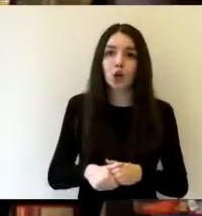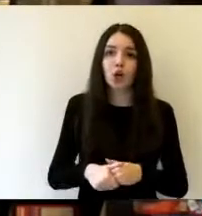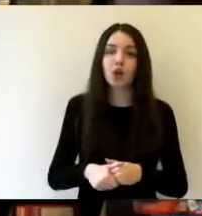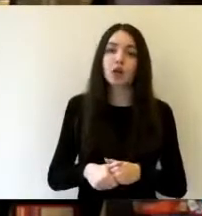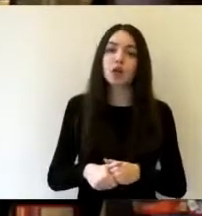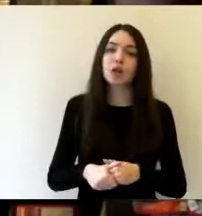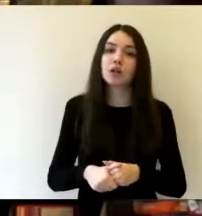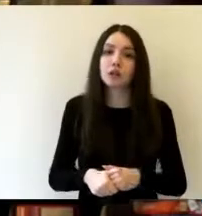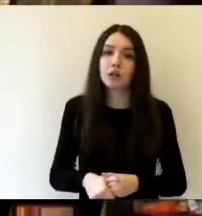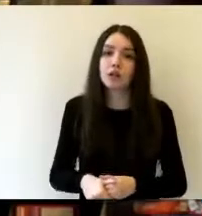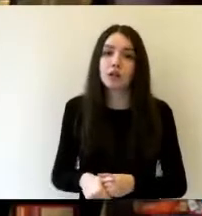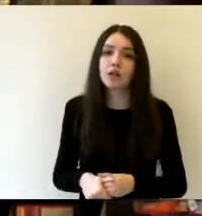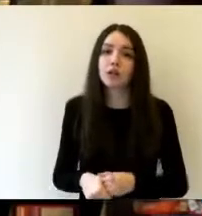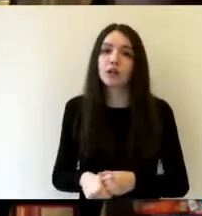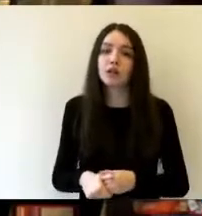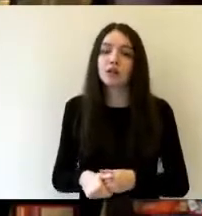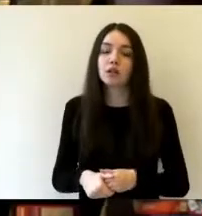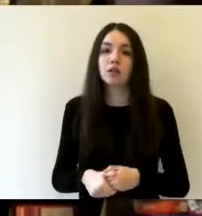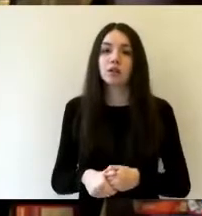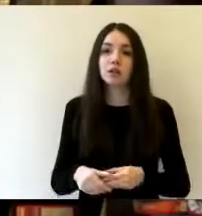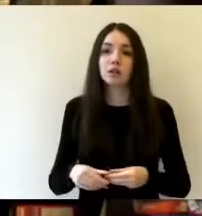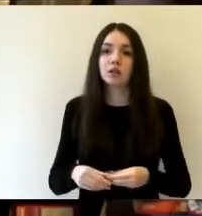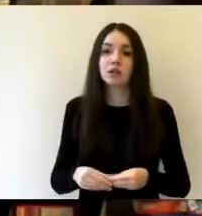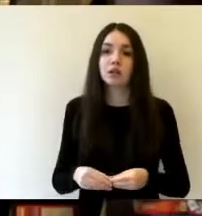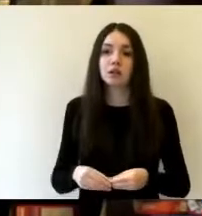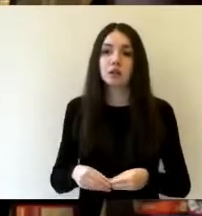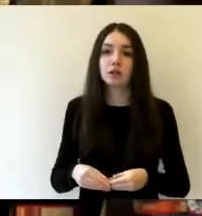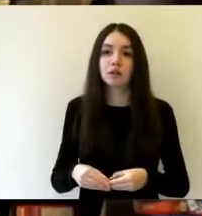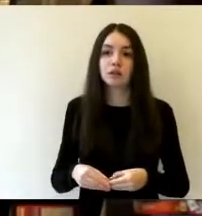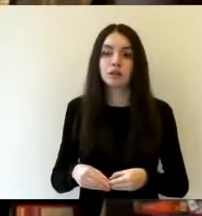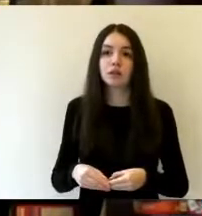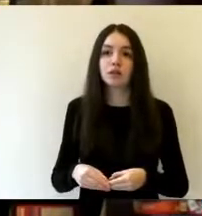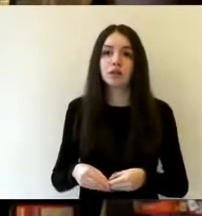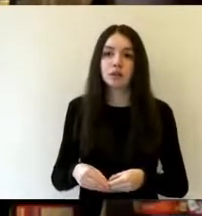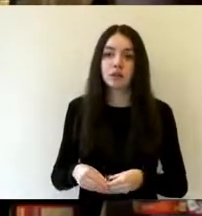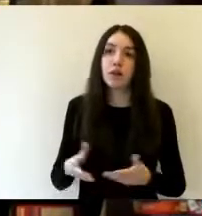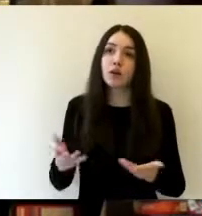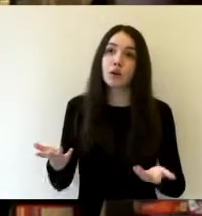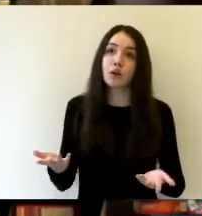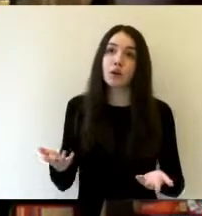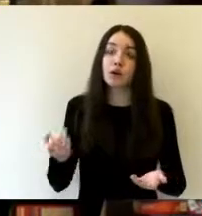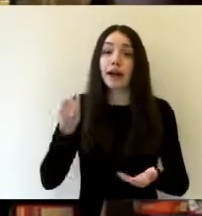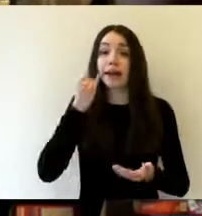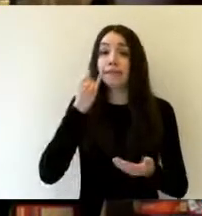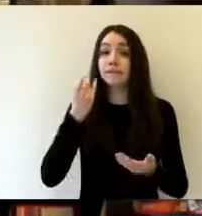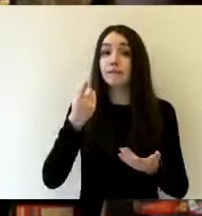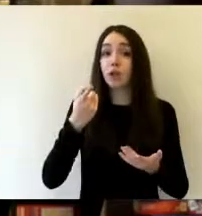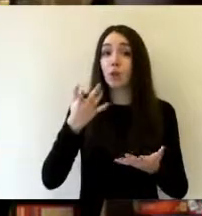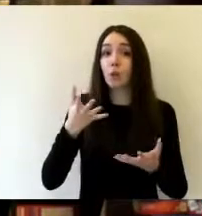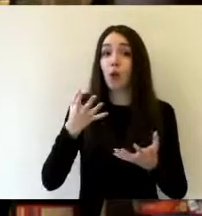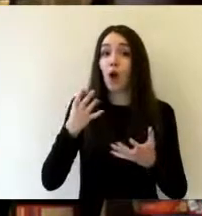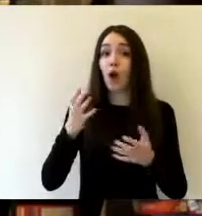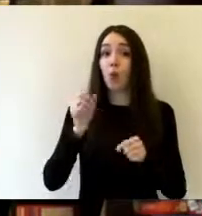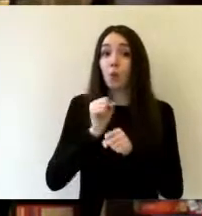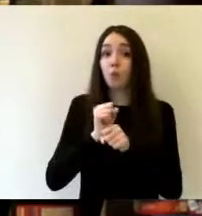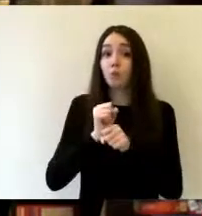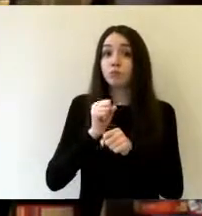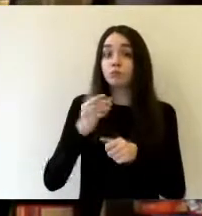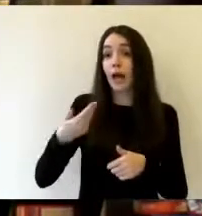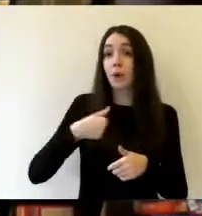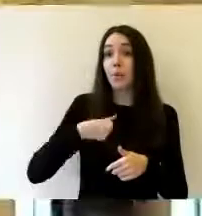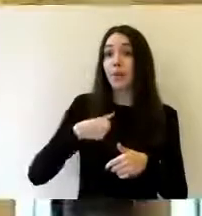work there if people want to see some things in person, or if they, you know, really just dying to do a studio visit, they can reach out to me and we'll probably set that up. Cool, very